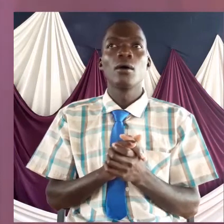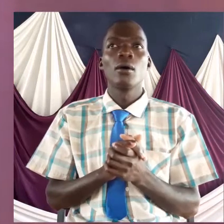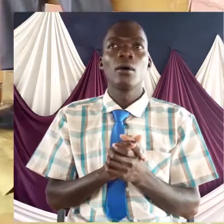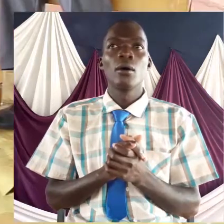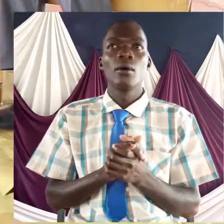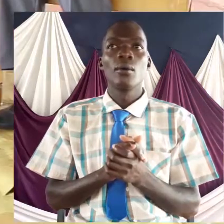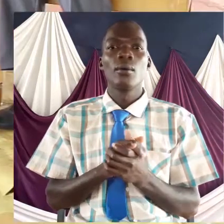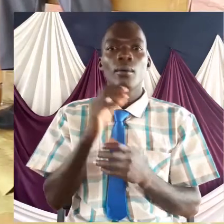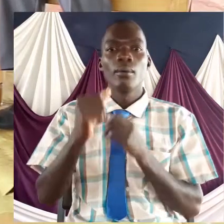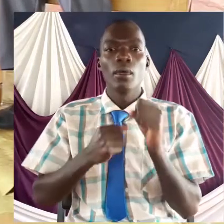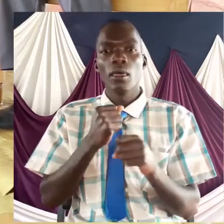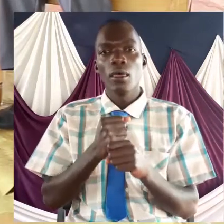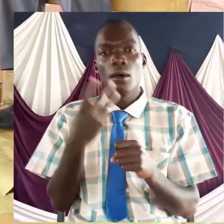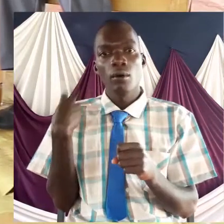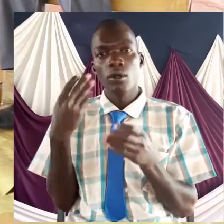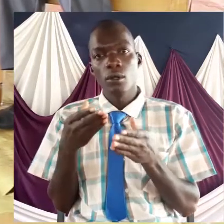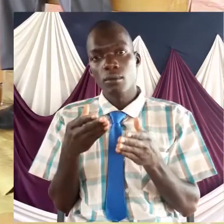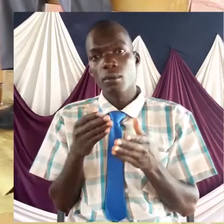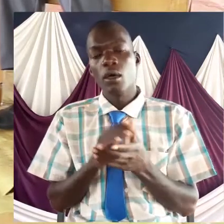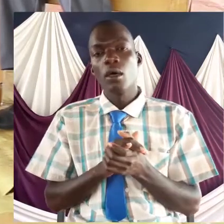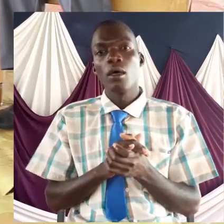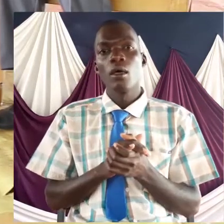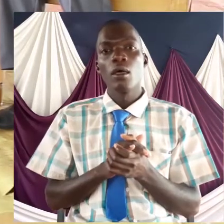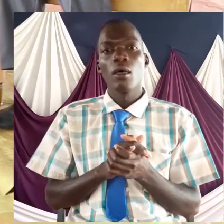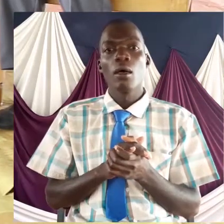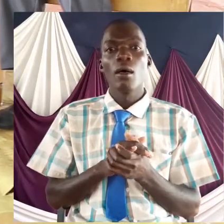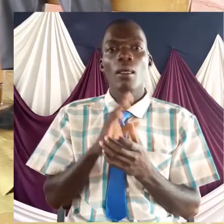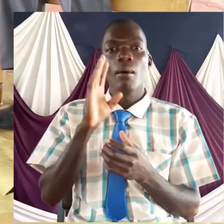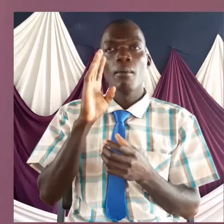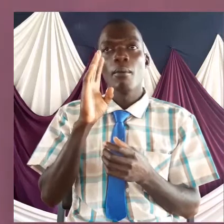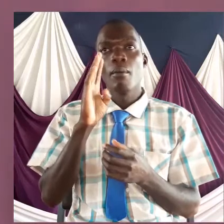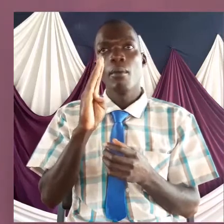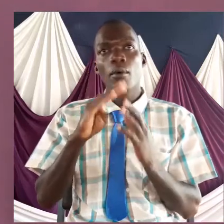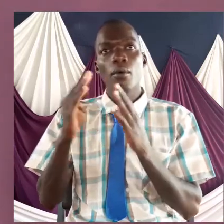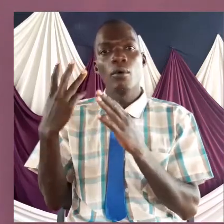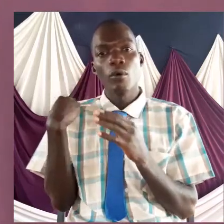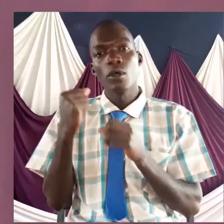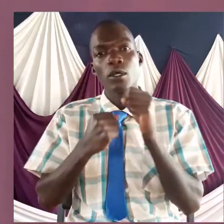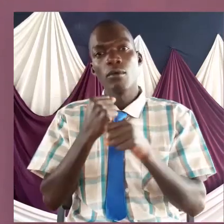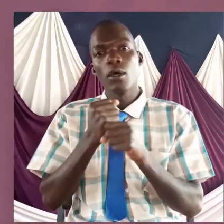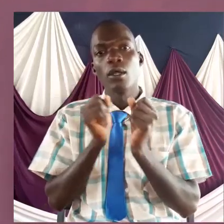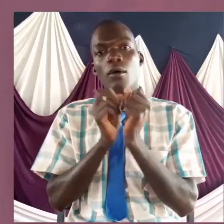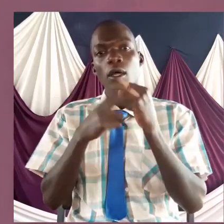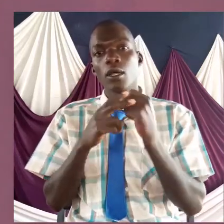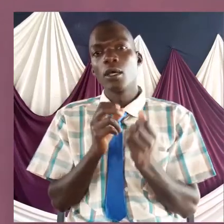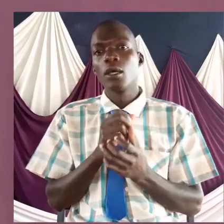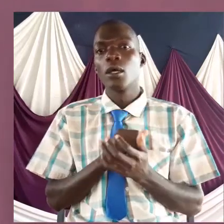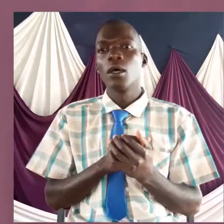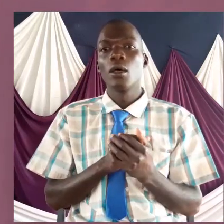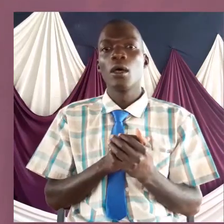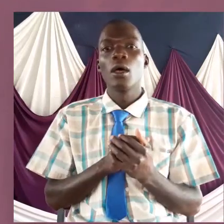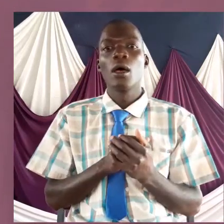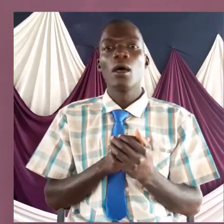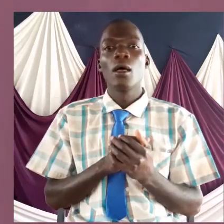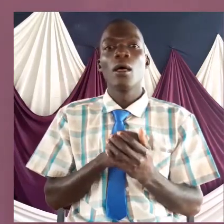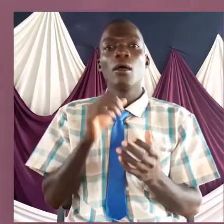The year yeah. when the Pope was arrested by General Bethia. 1798, right. Yeah. Mm-hmm. Mm-hmm. So at